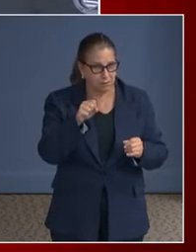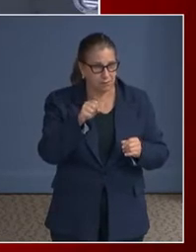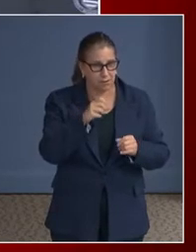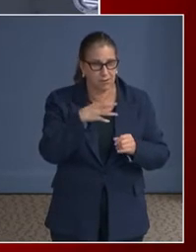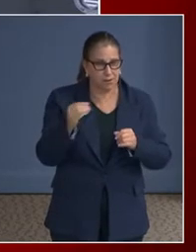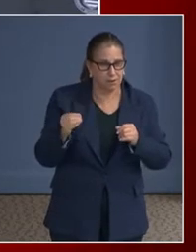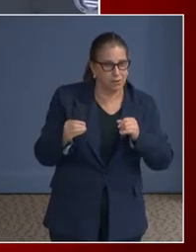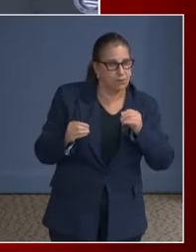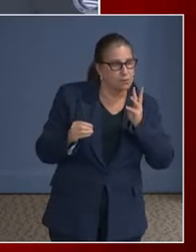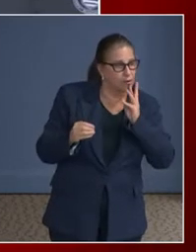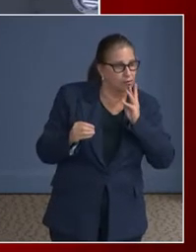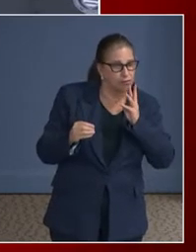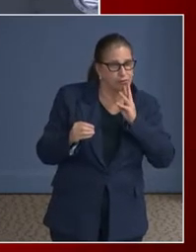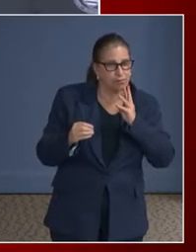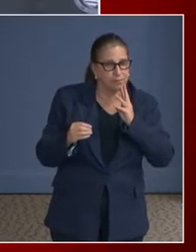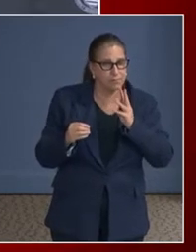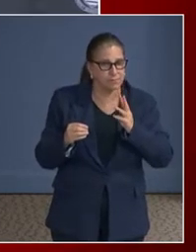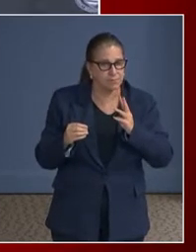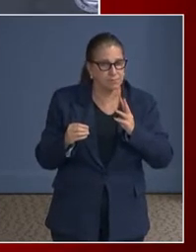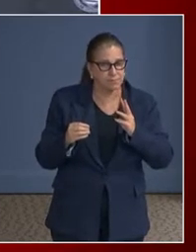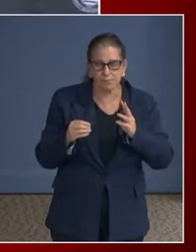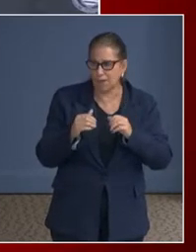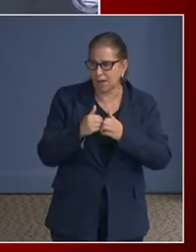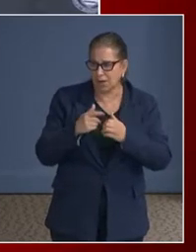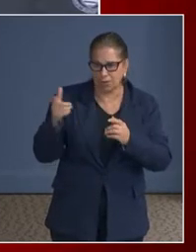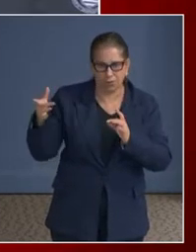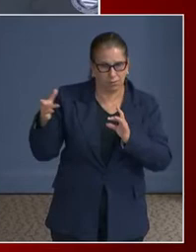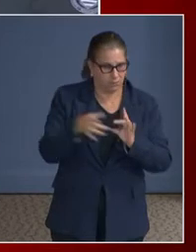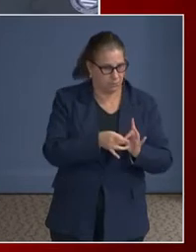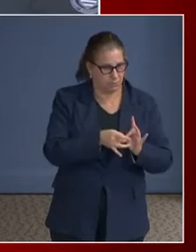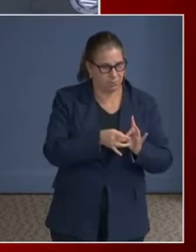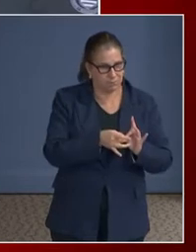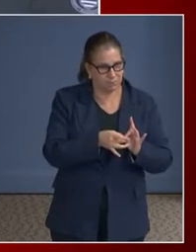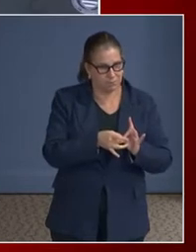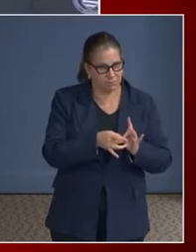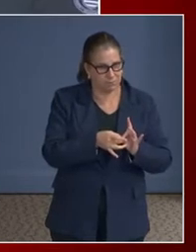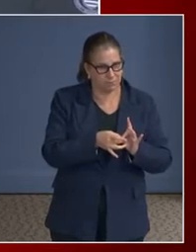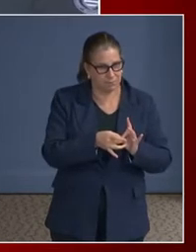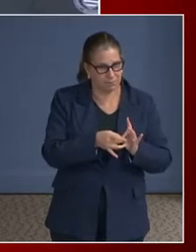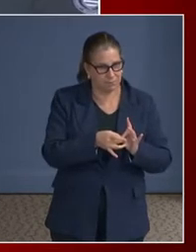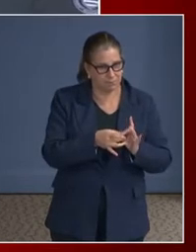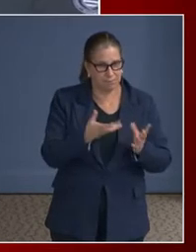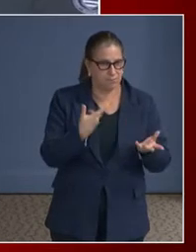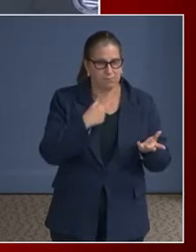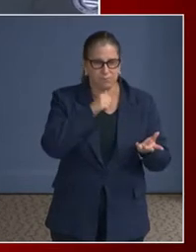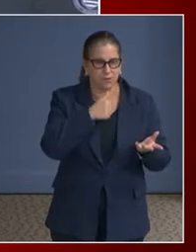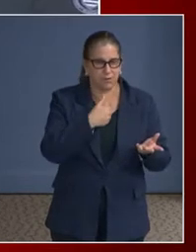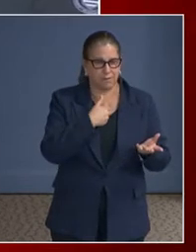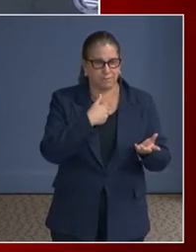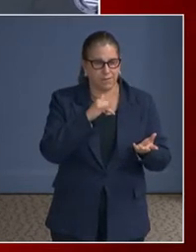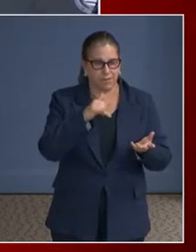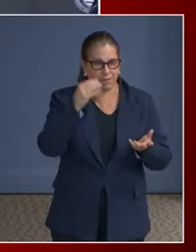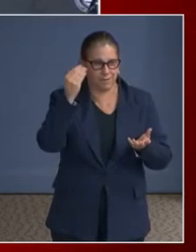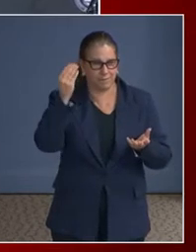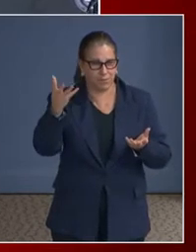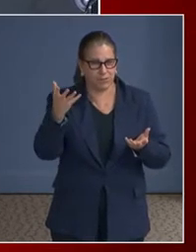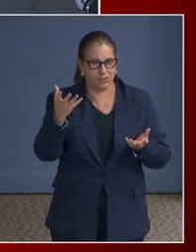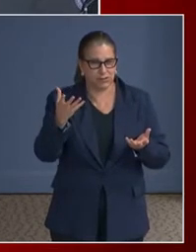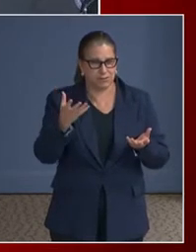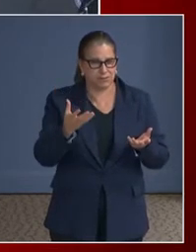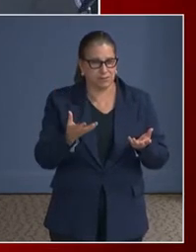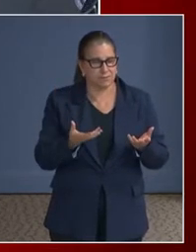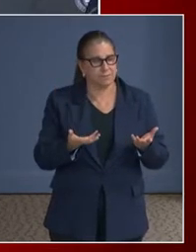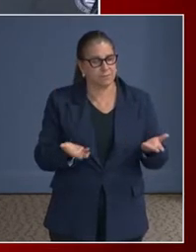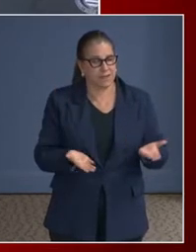surveillance efforts, it is not a replacement for the data that we have from the antigen test and PCR tests that are